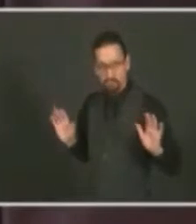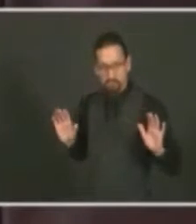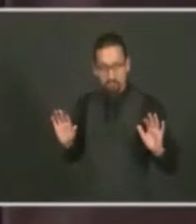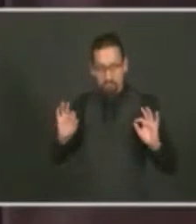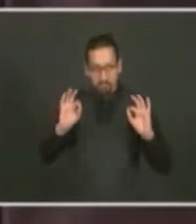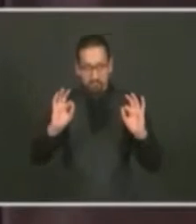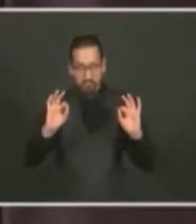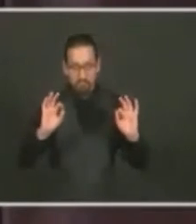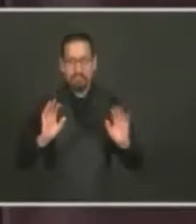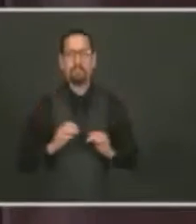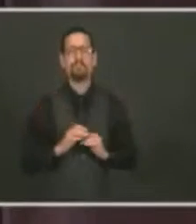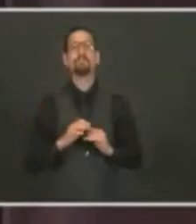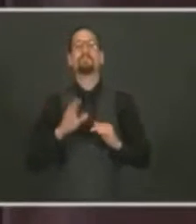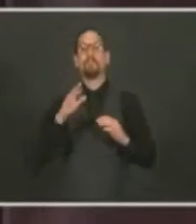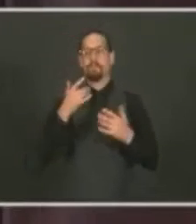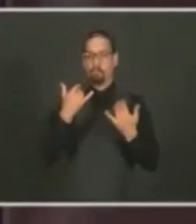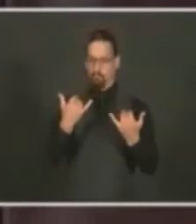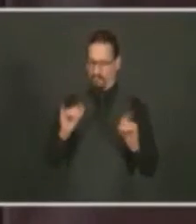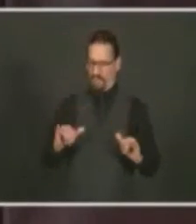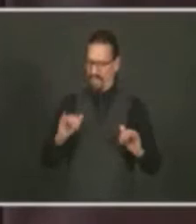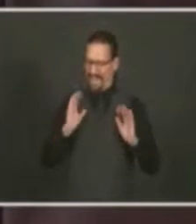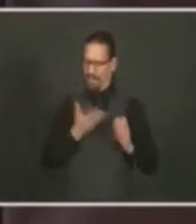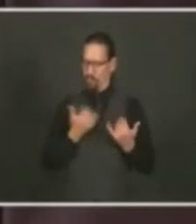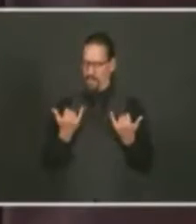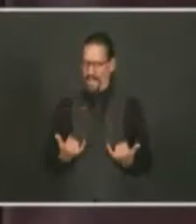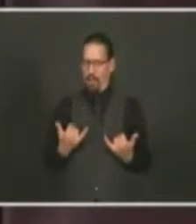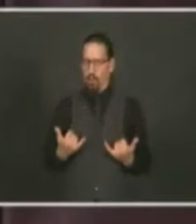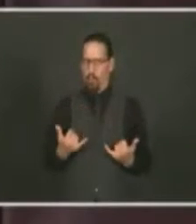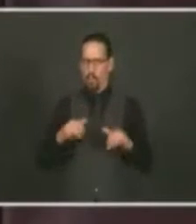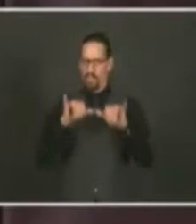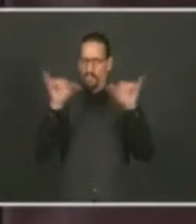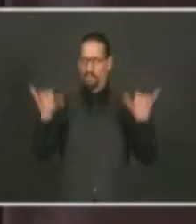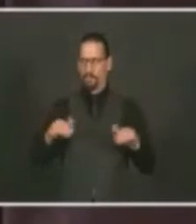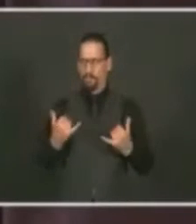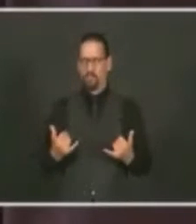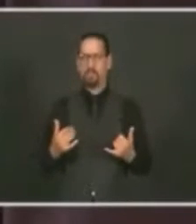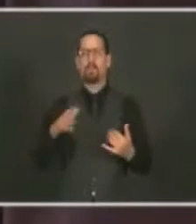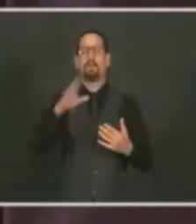portal where everybody can just go there and check their results.